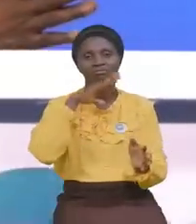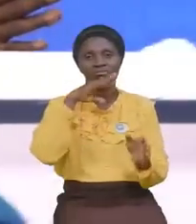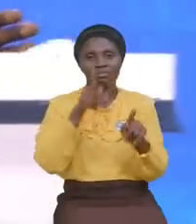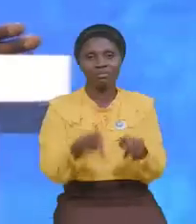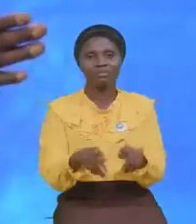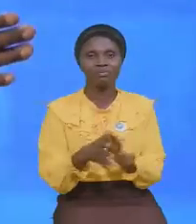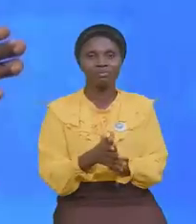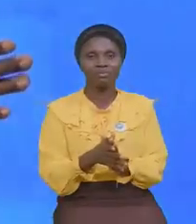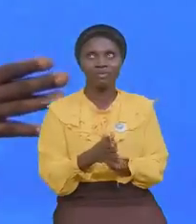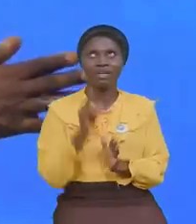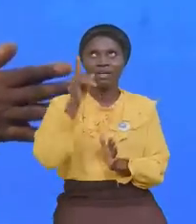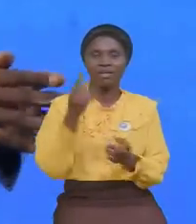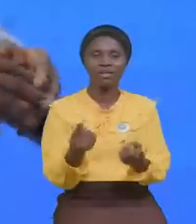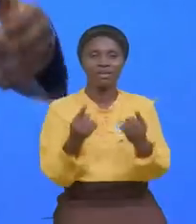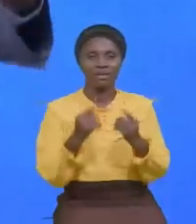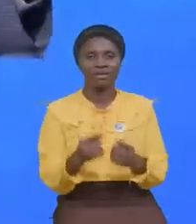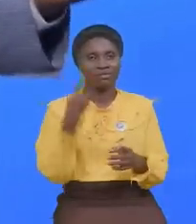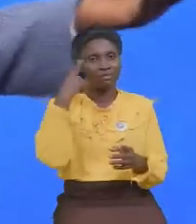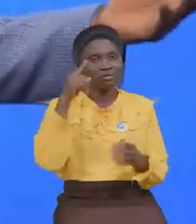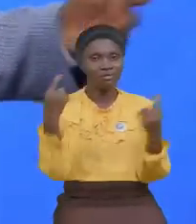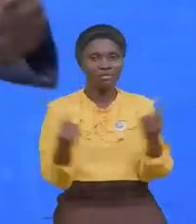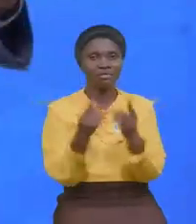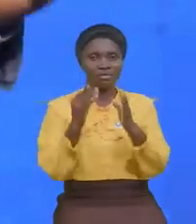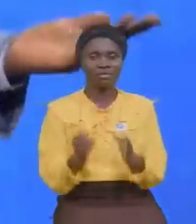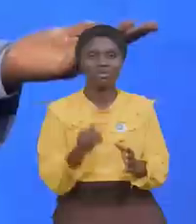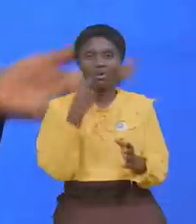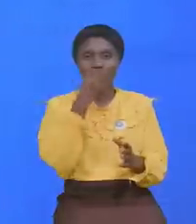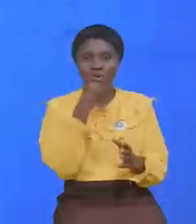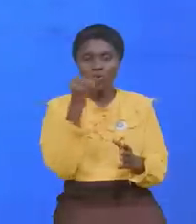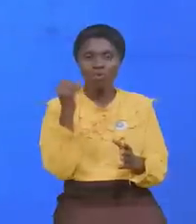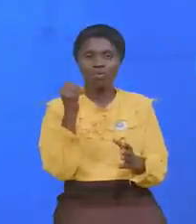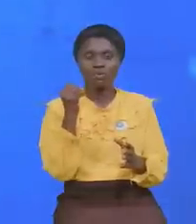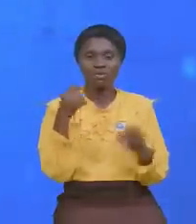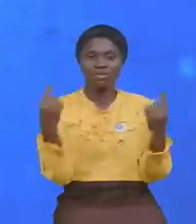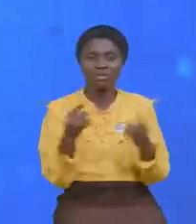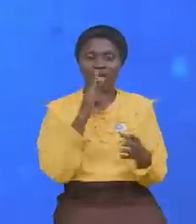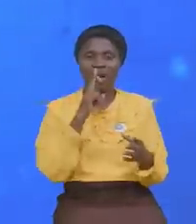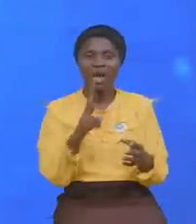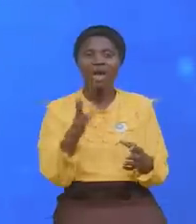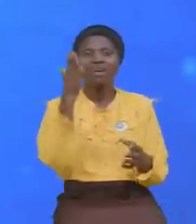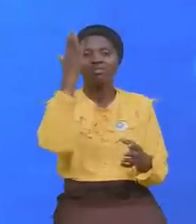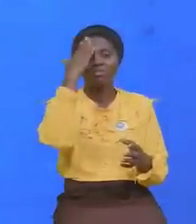He came for the sinners whose sins are well known in society.